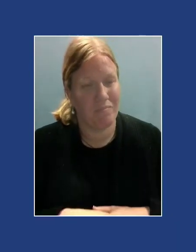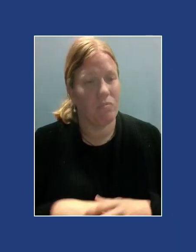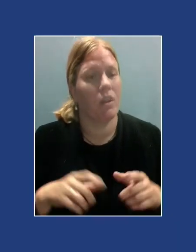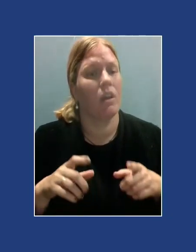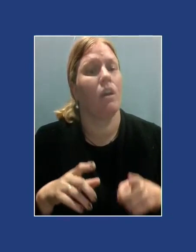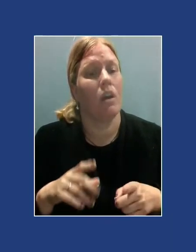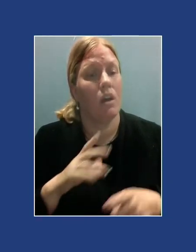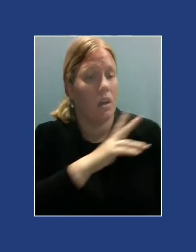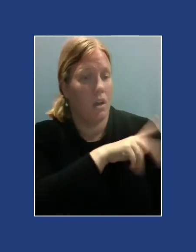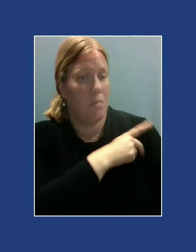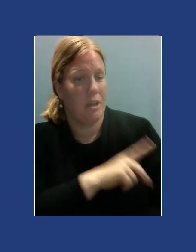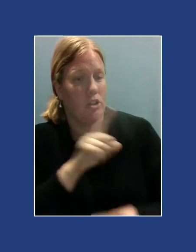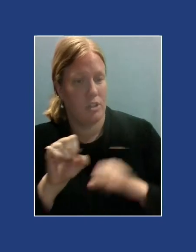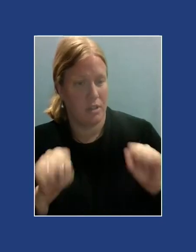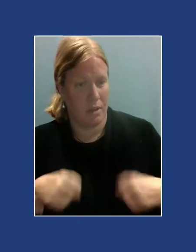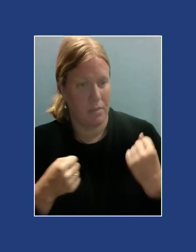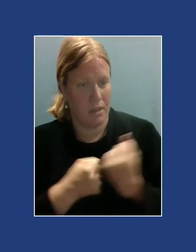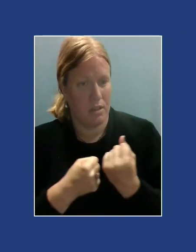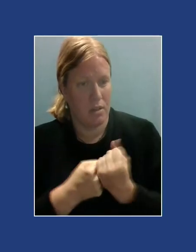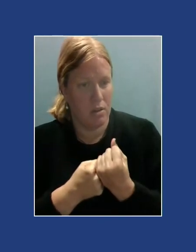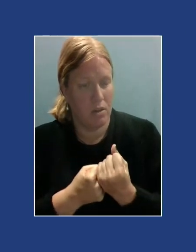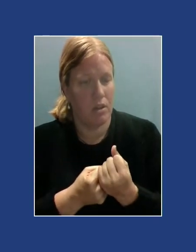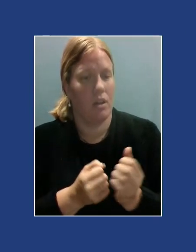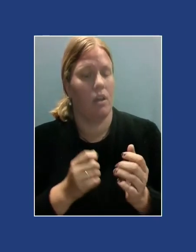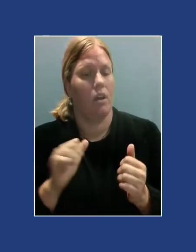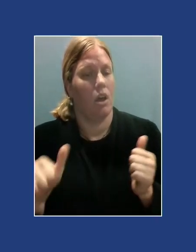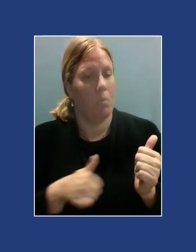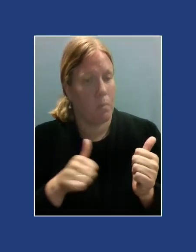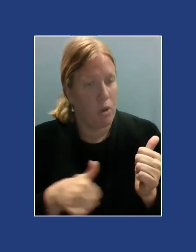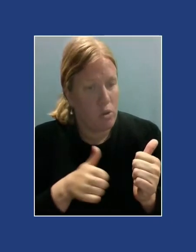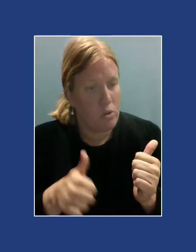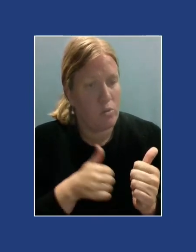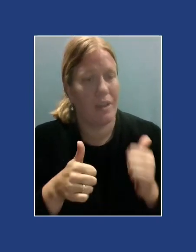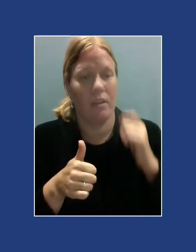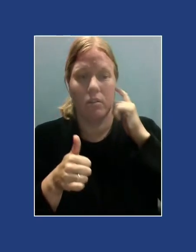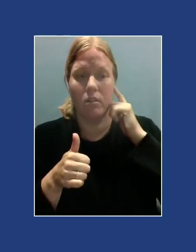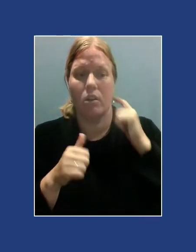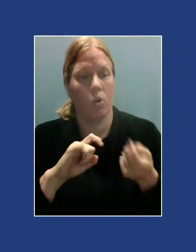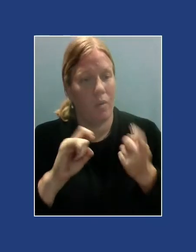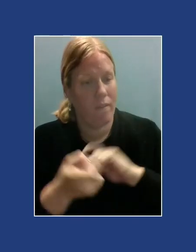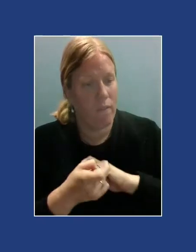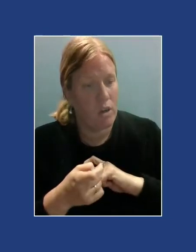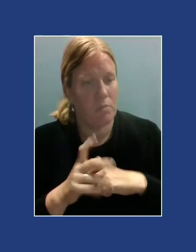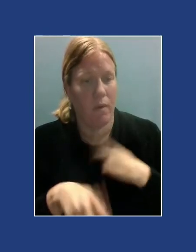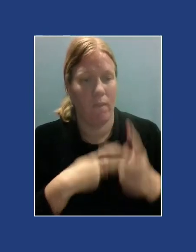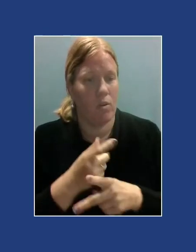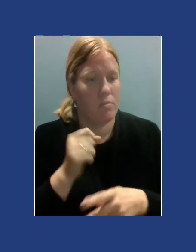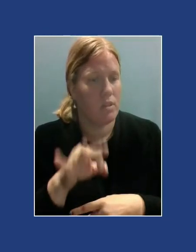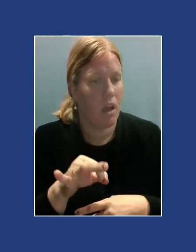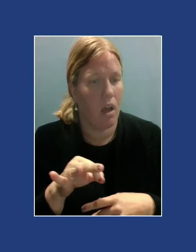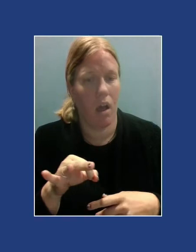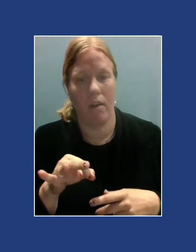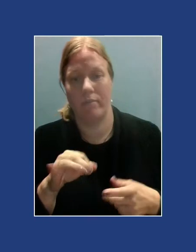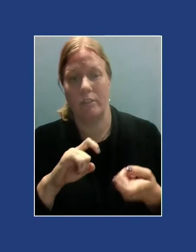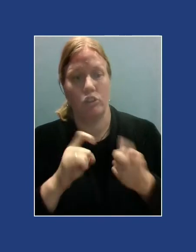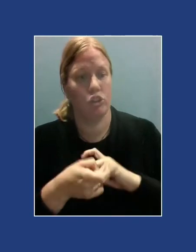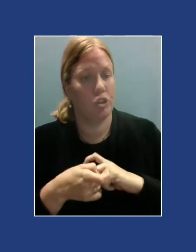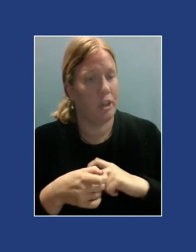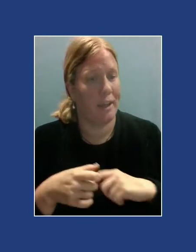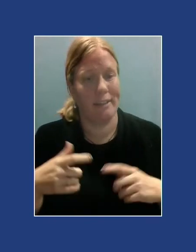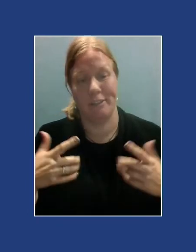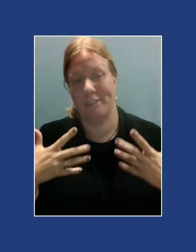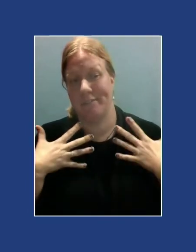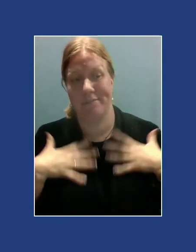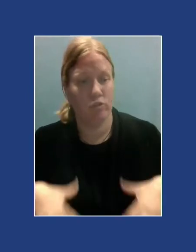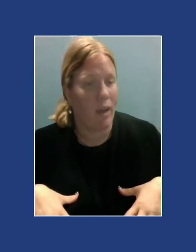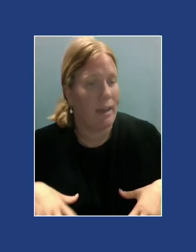And patients can be supported in pursuing potentially reversible forms of gender affirmation, like change in name, pronouns, style of dress, for